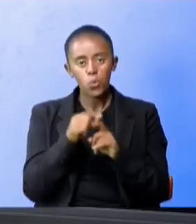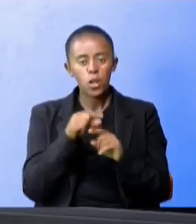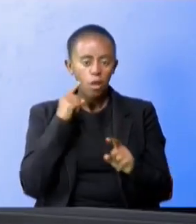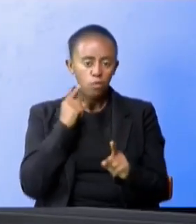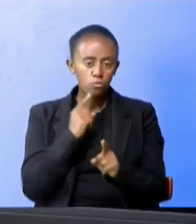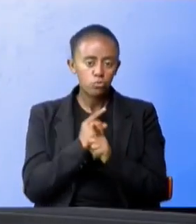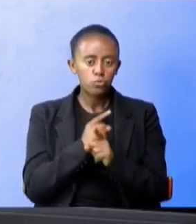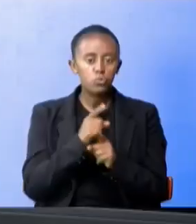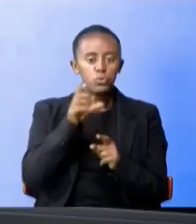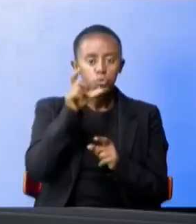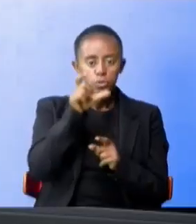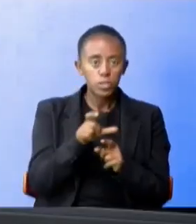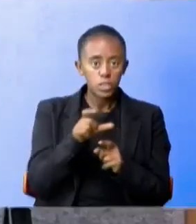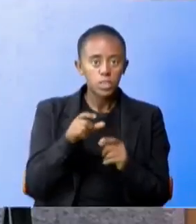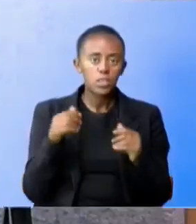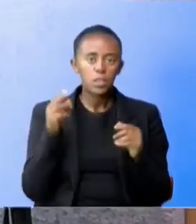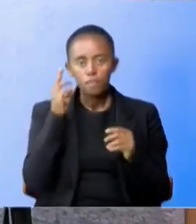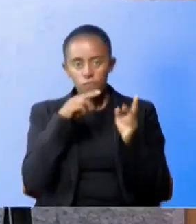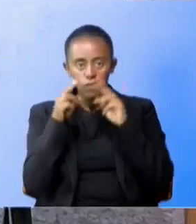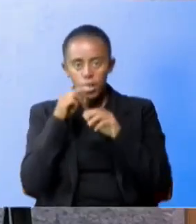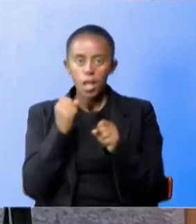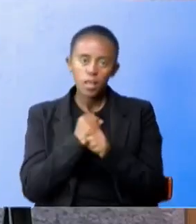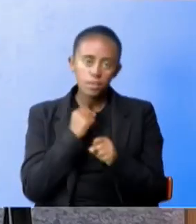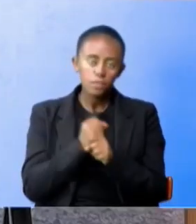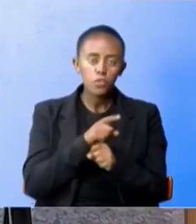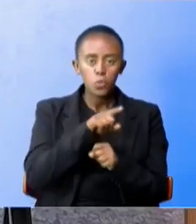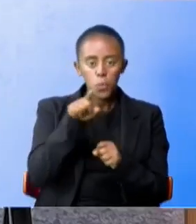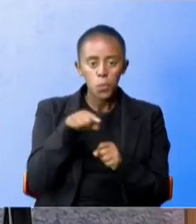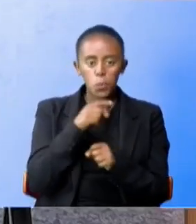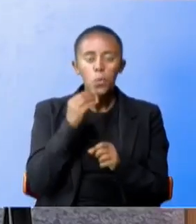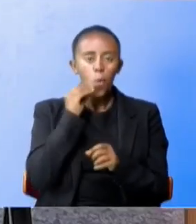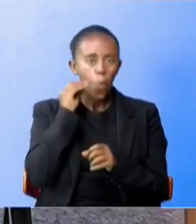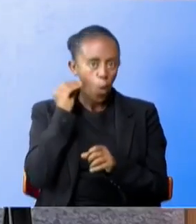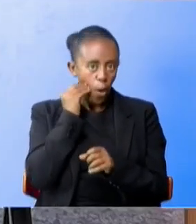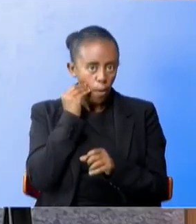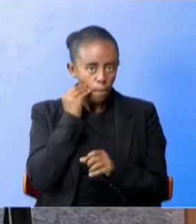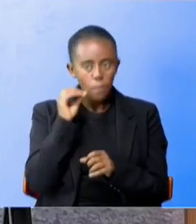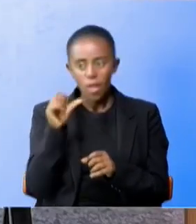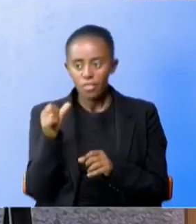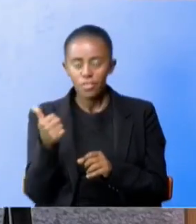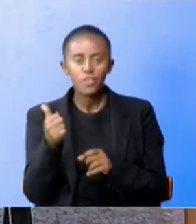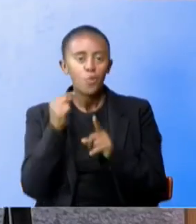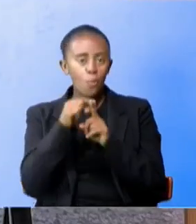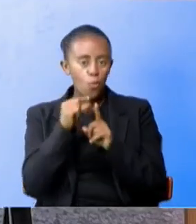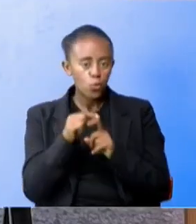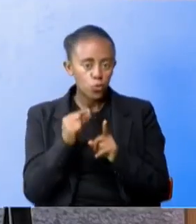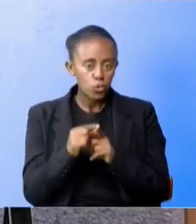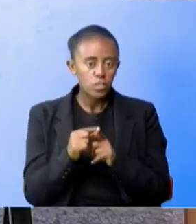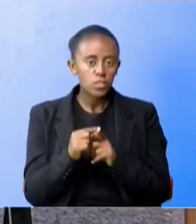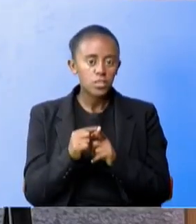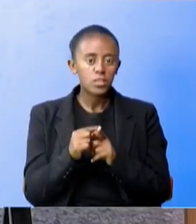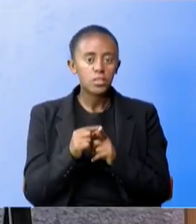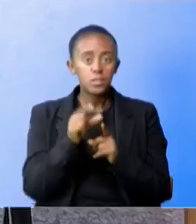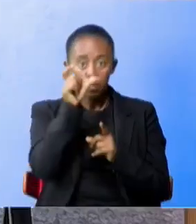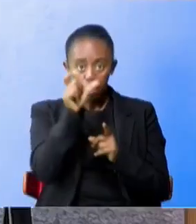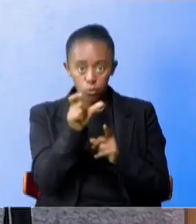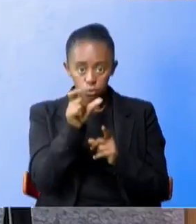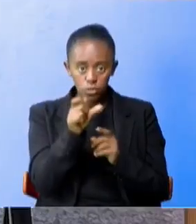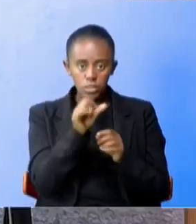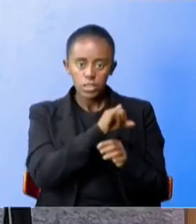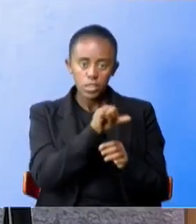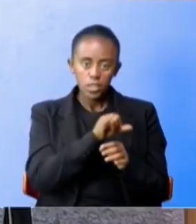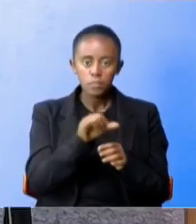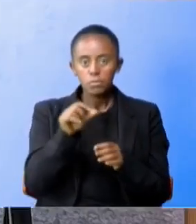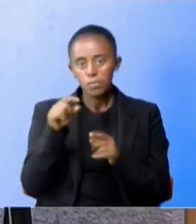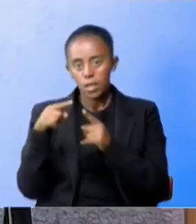you're going to do, this is a fun activity, and you could do this at home with other words. You could write words and